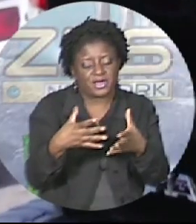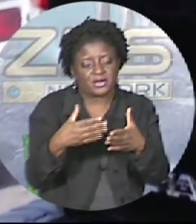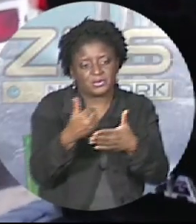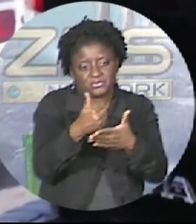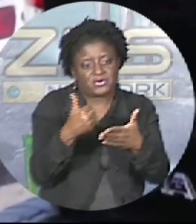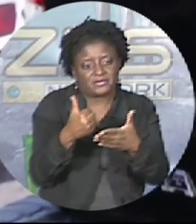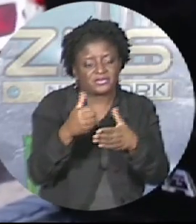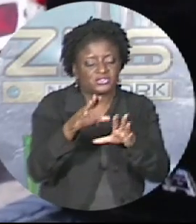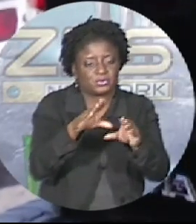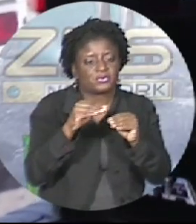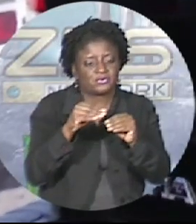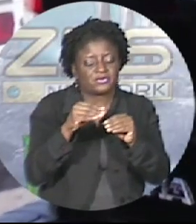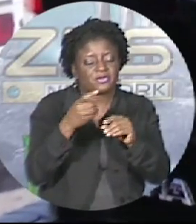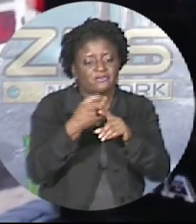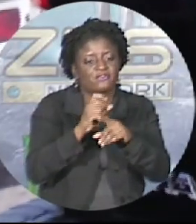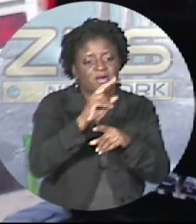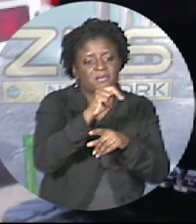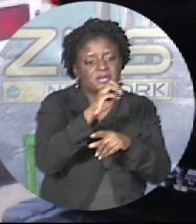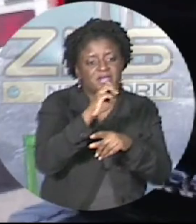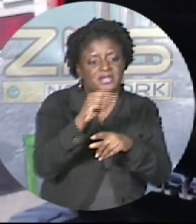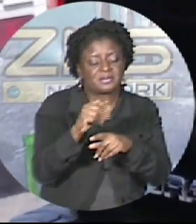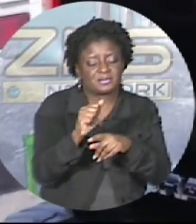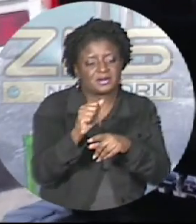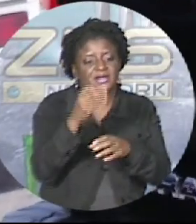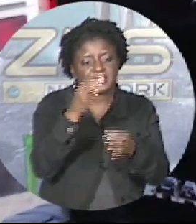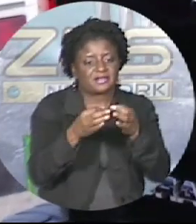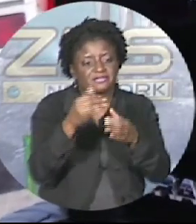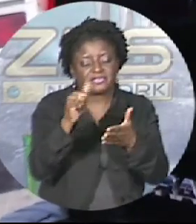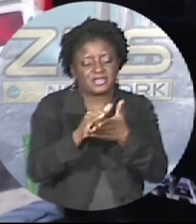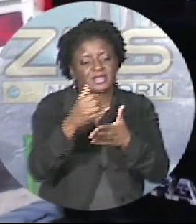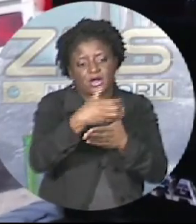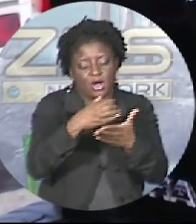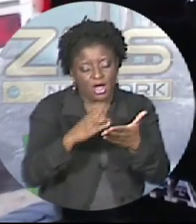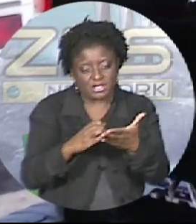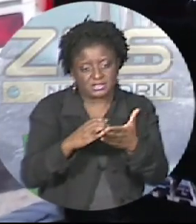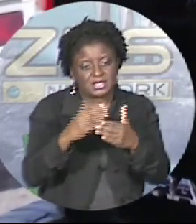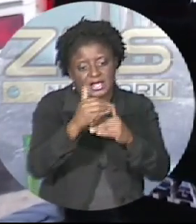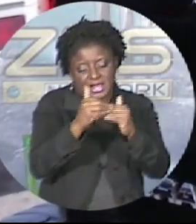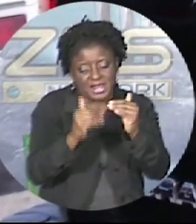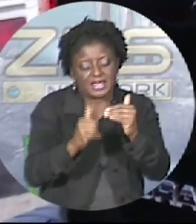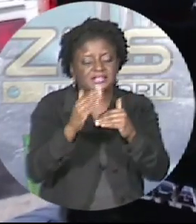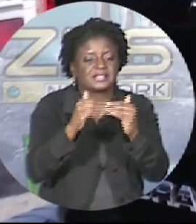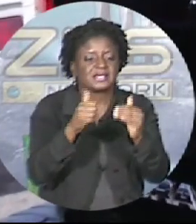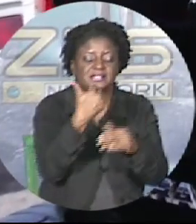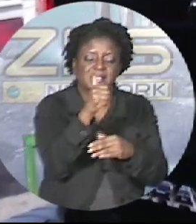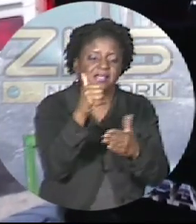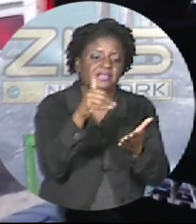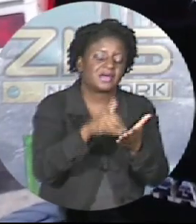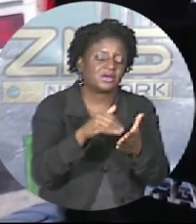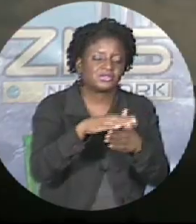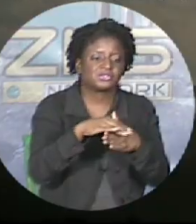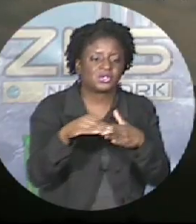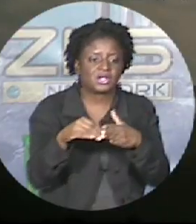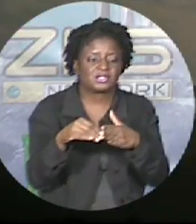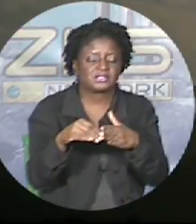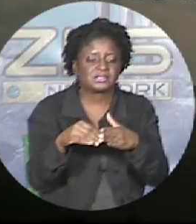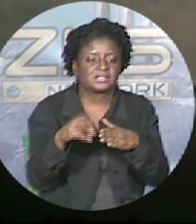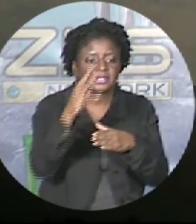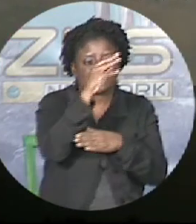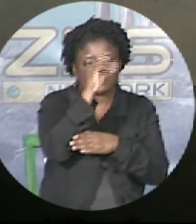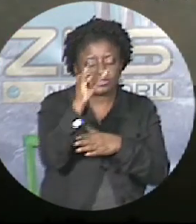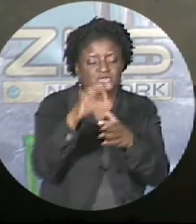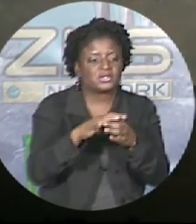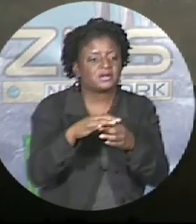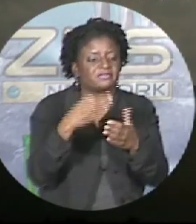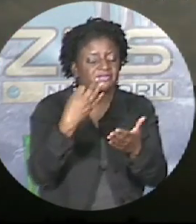than $10,000. For purchases of more than $10,000, NEMA approval is required. The Ministry of Finance is